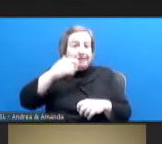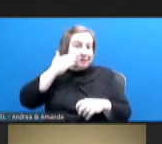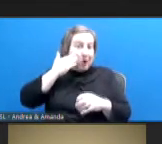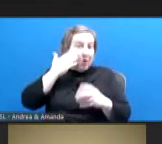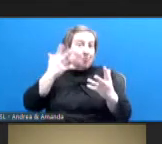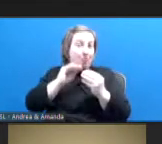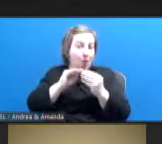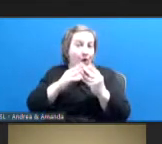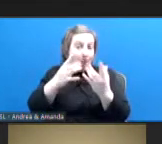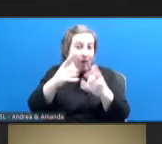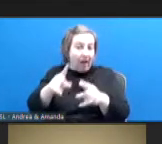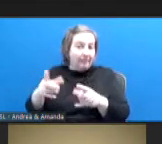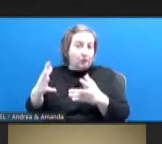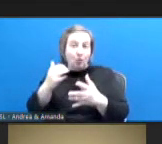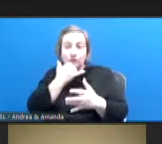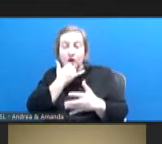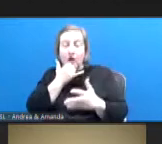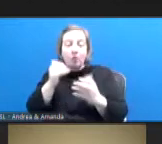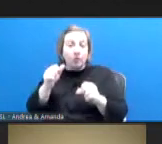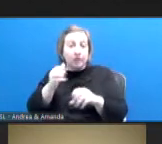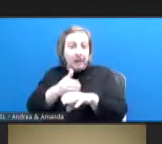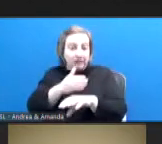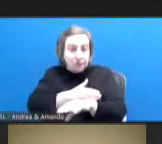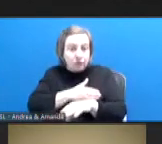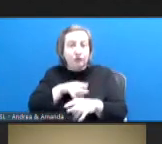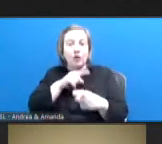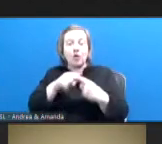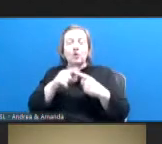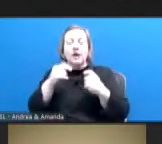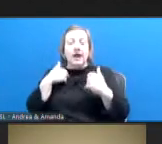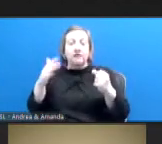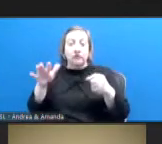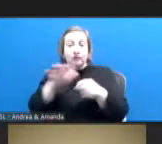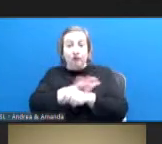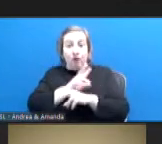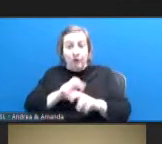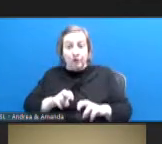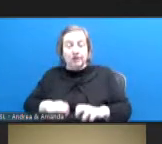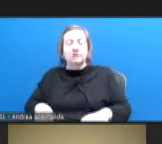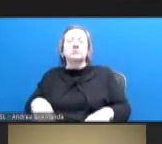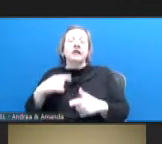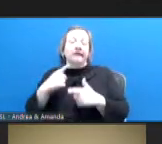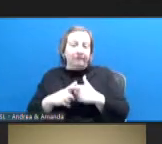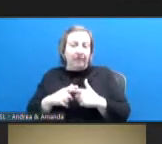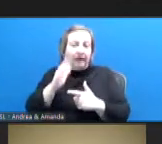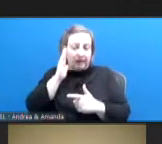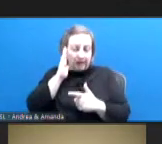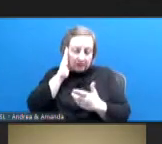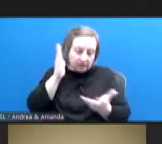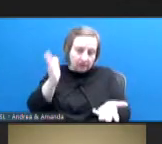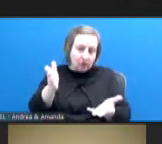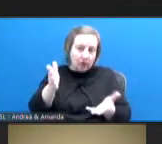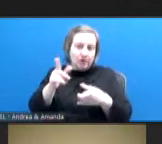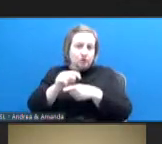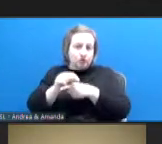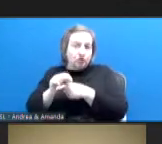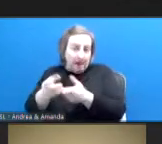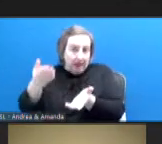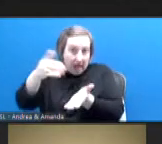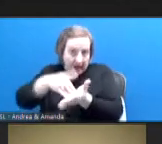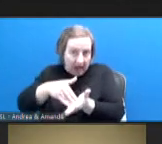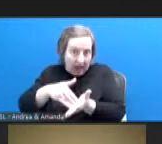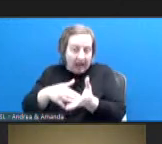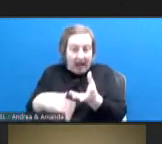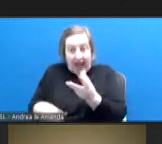and what went wrong and what we can do better. And once we have that full assessment, we will train again and add